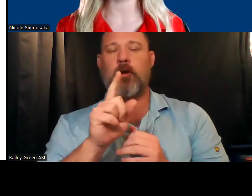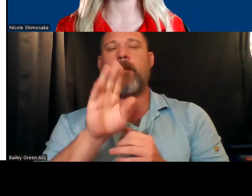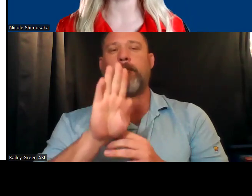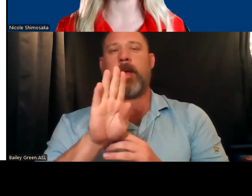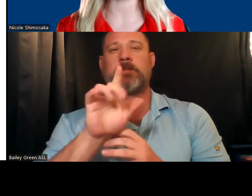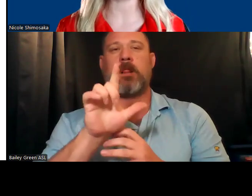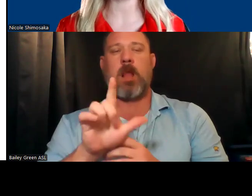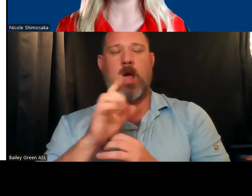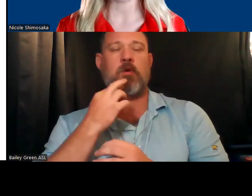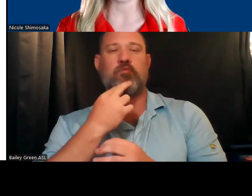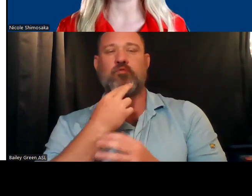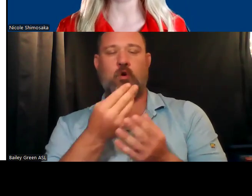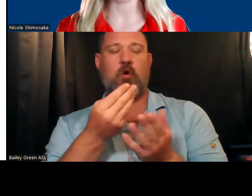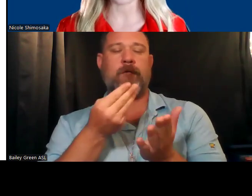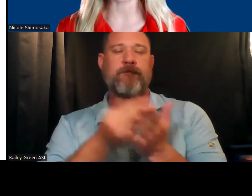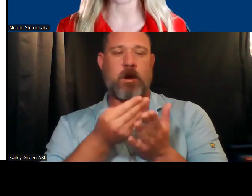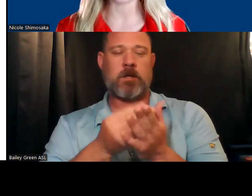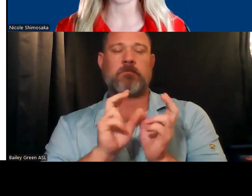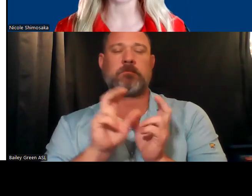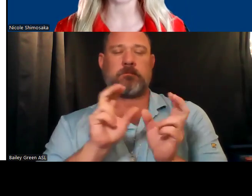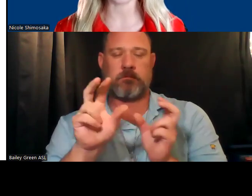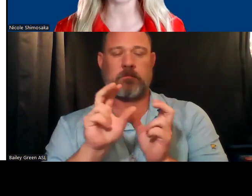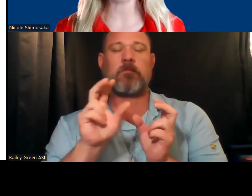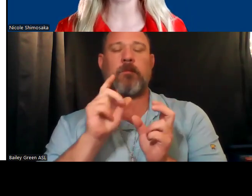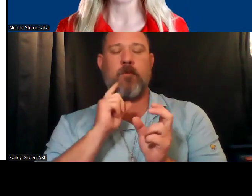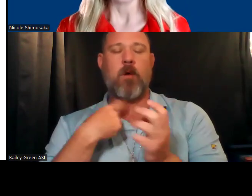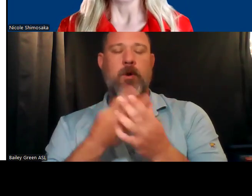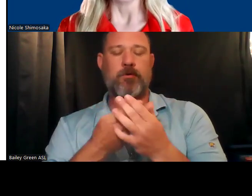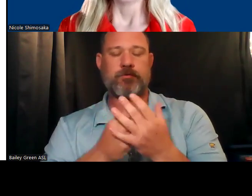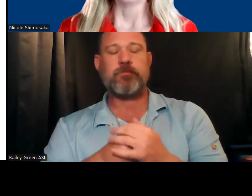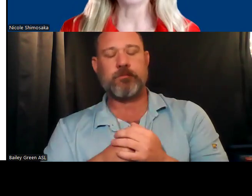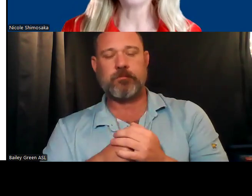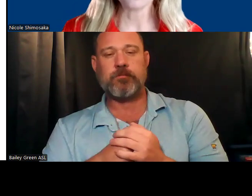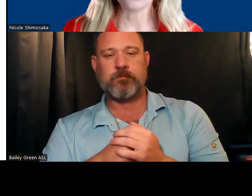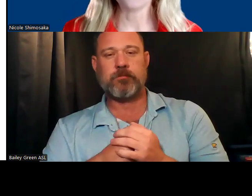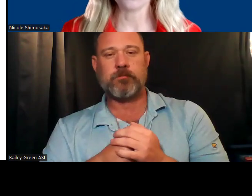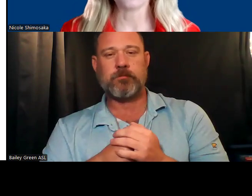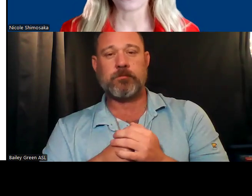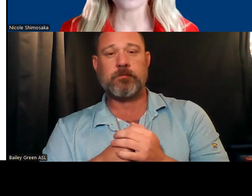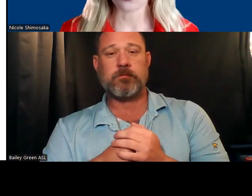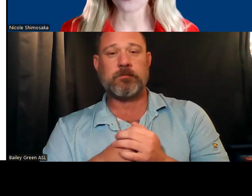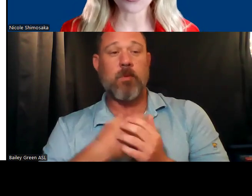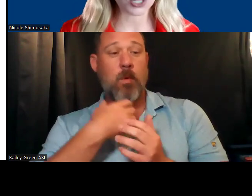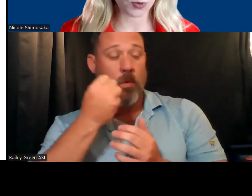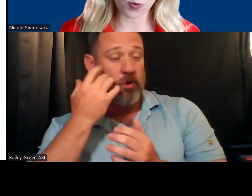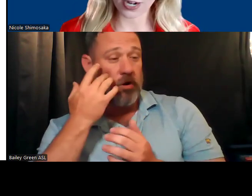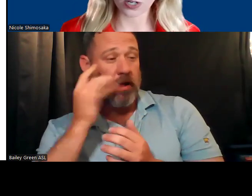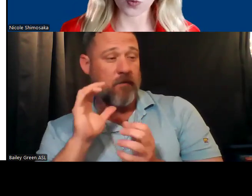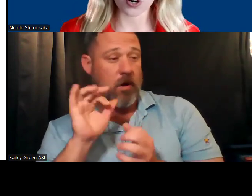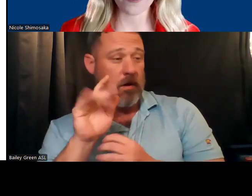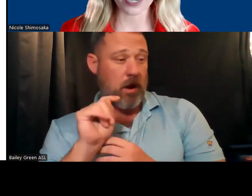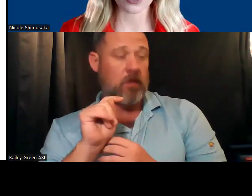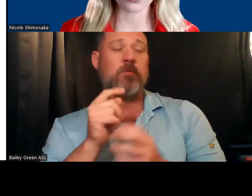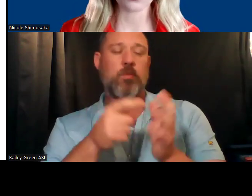amount of rural funding being provided to our rural partners. The Older Californians Act also requires a